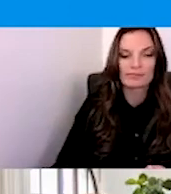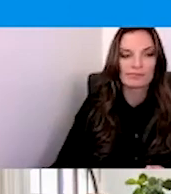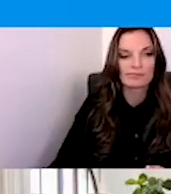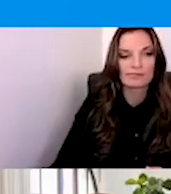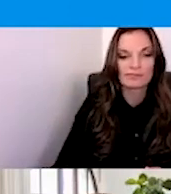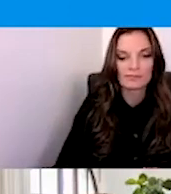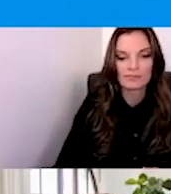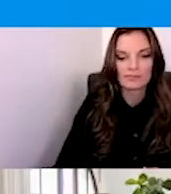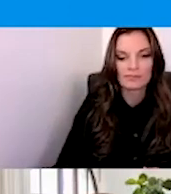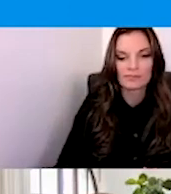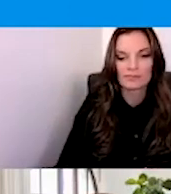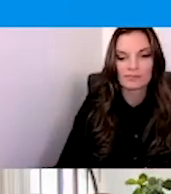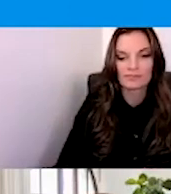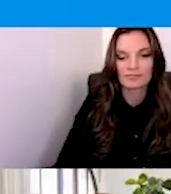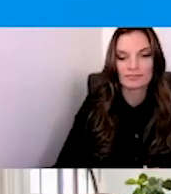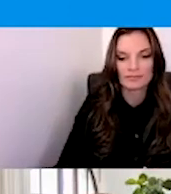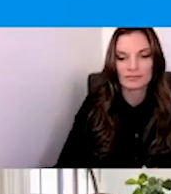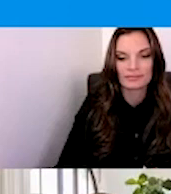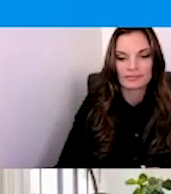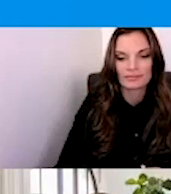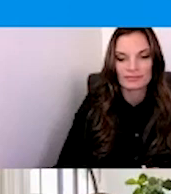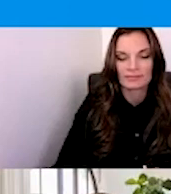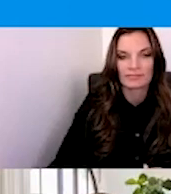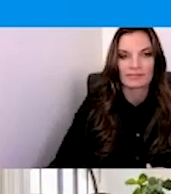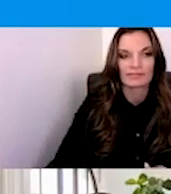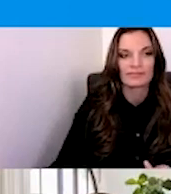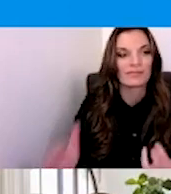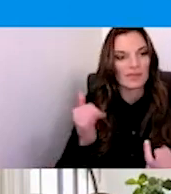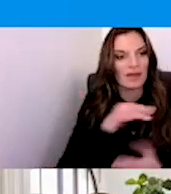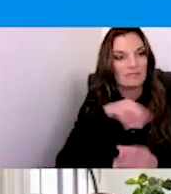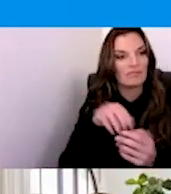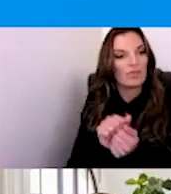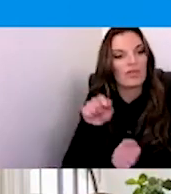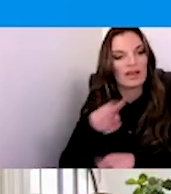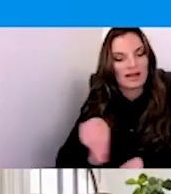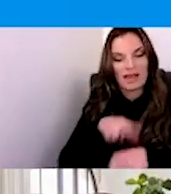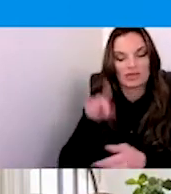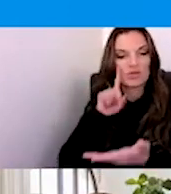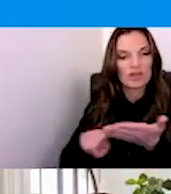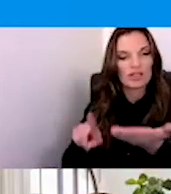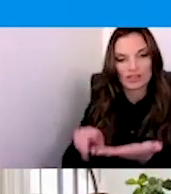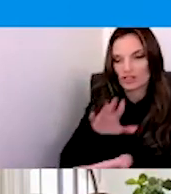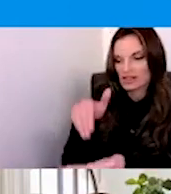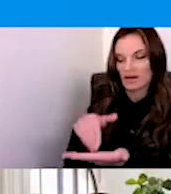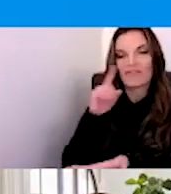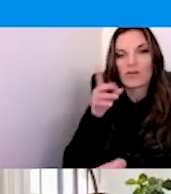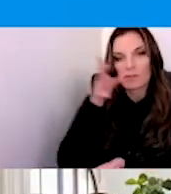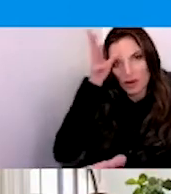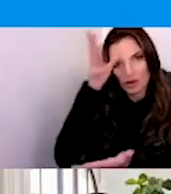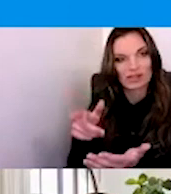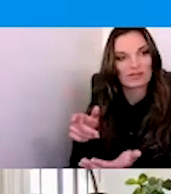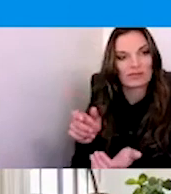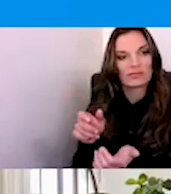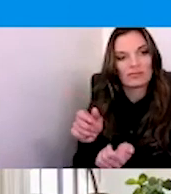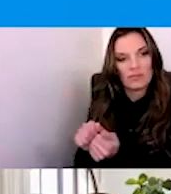into this larger National Research Center for Parents with Disabilities. And then I am also part of the National Center